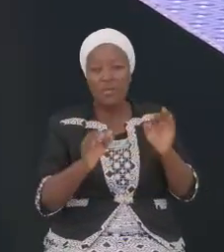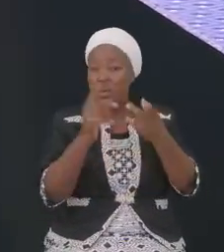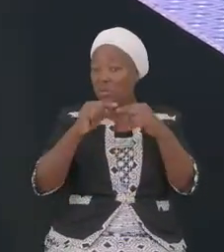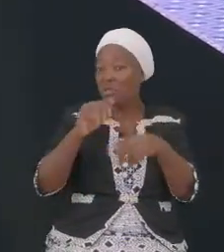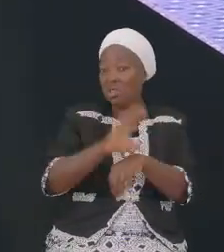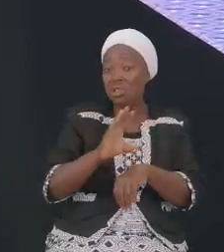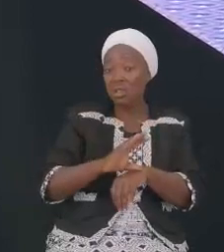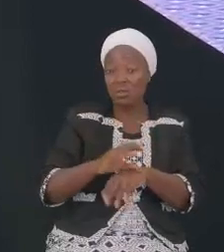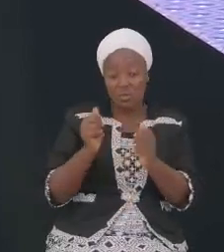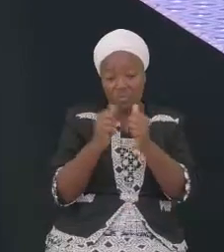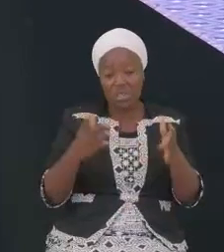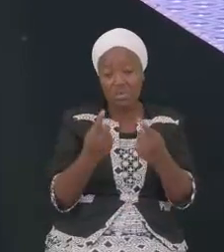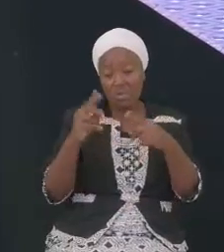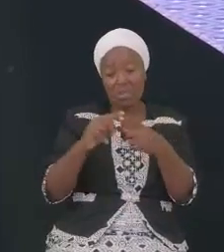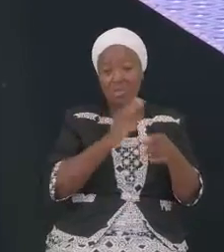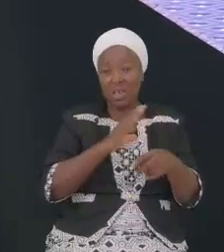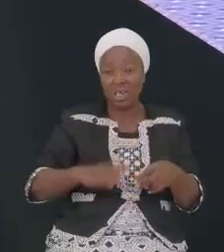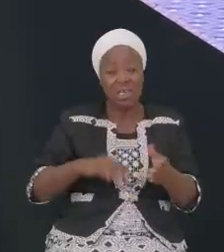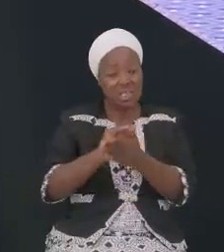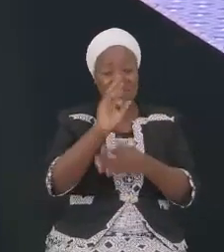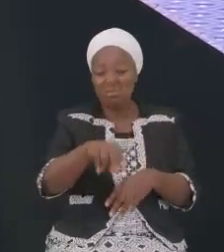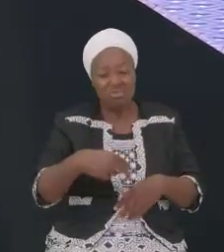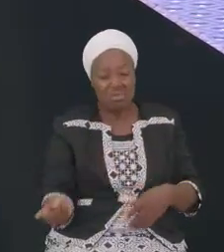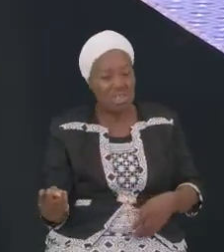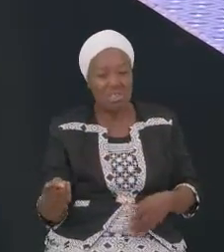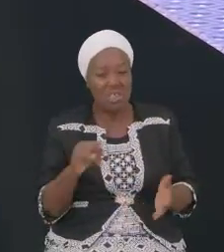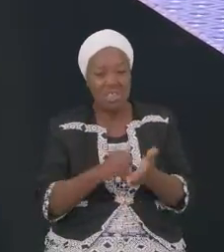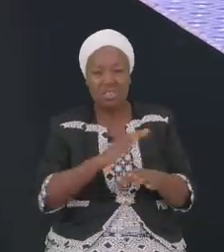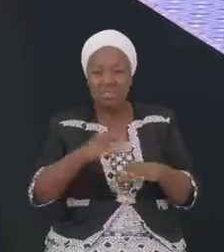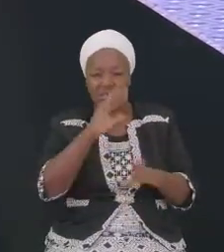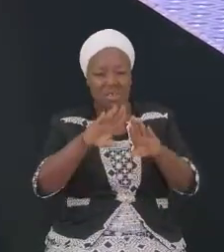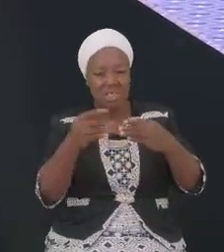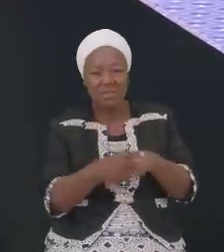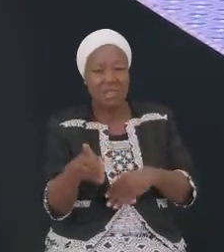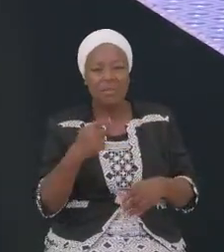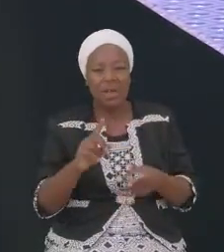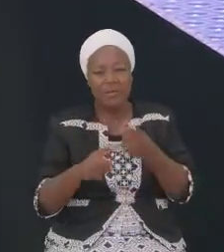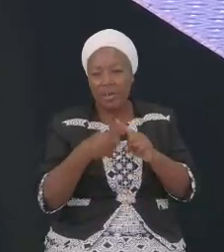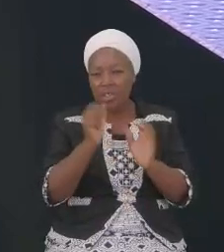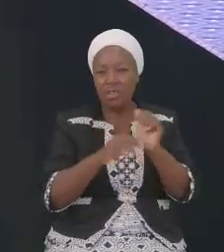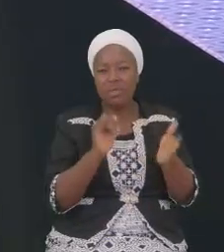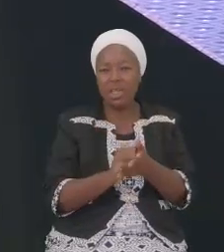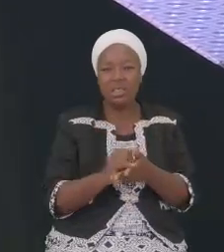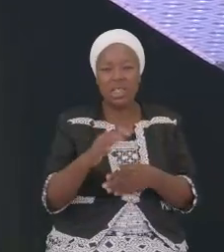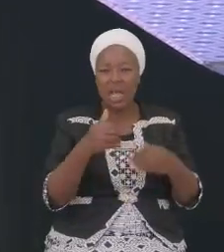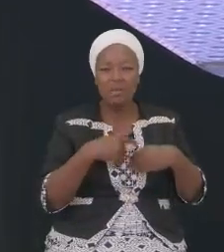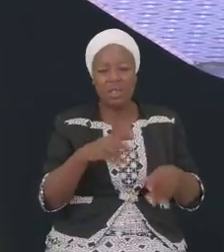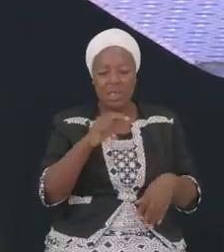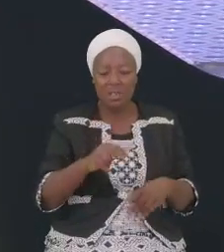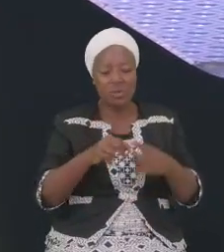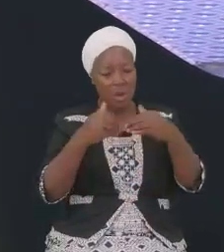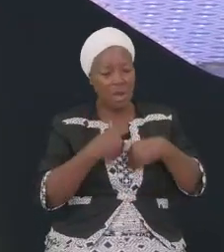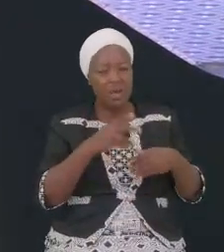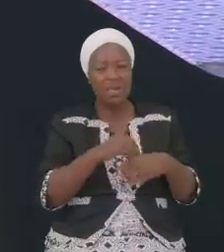church without coming to Christ, that doesn't give them the relationship and the inheritance with